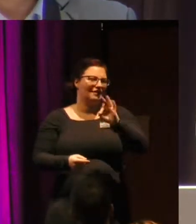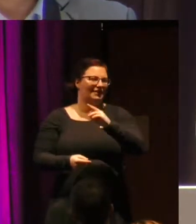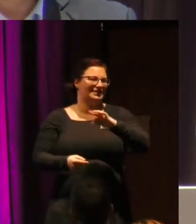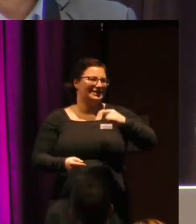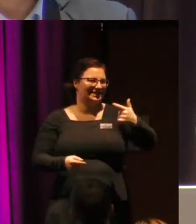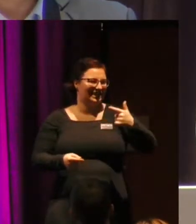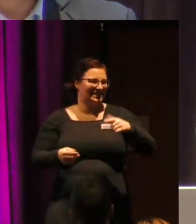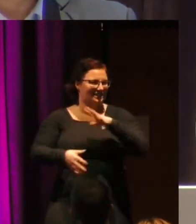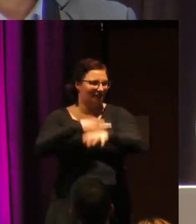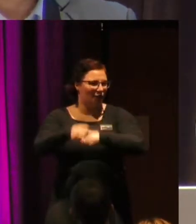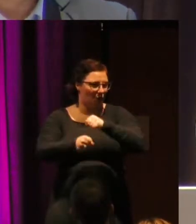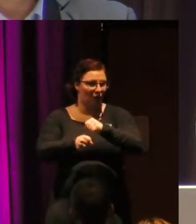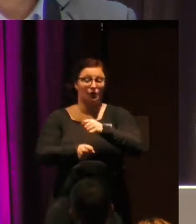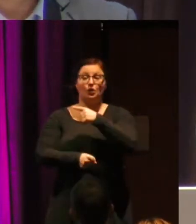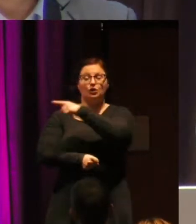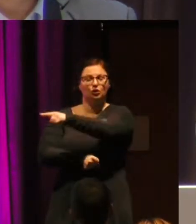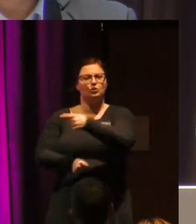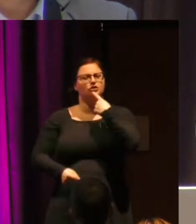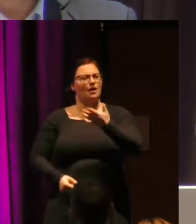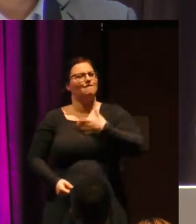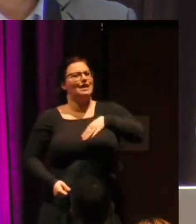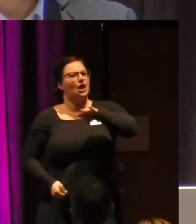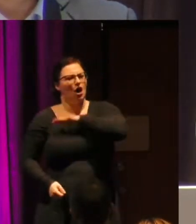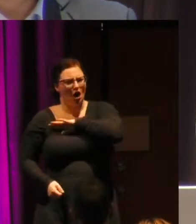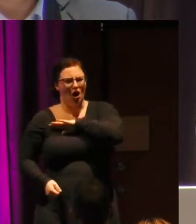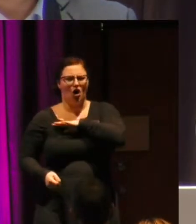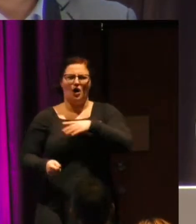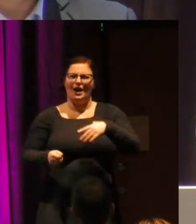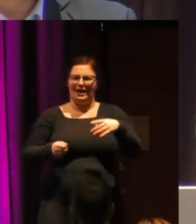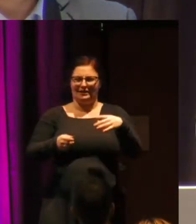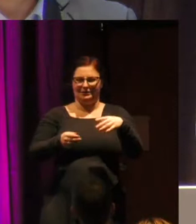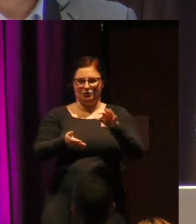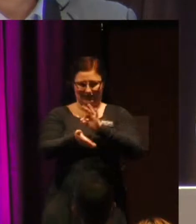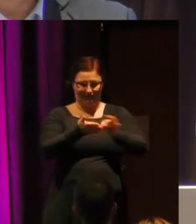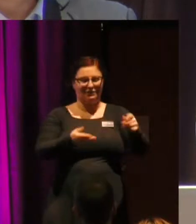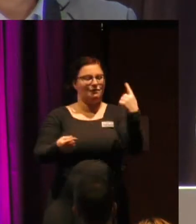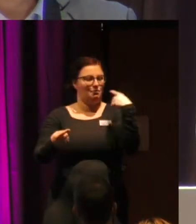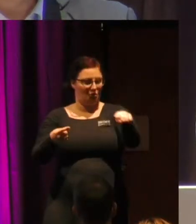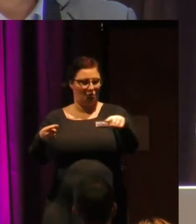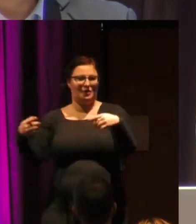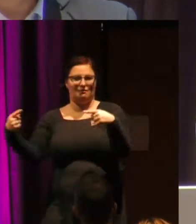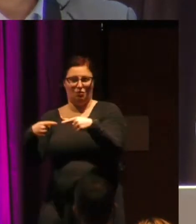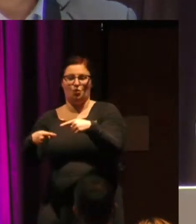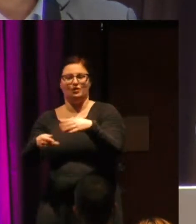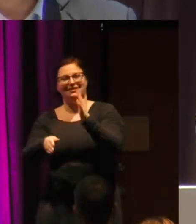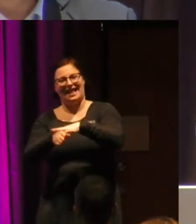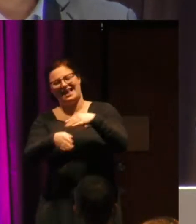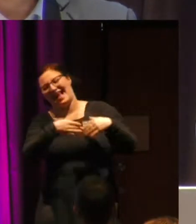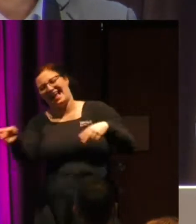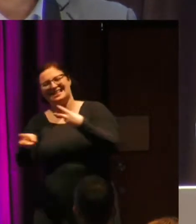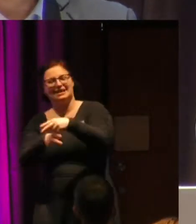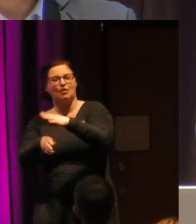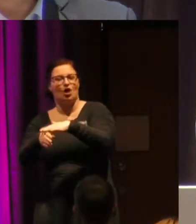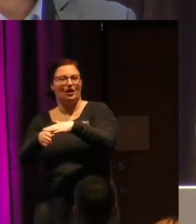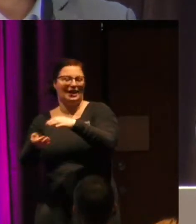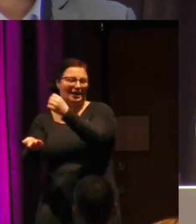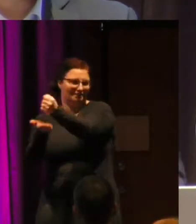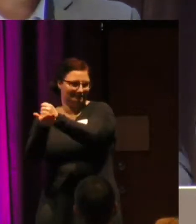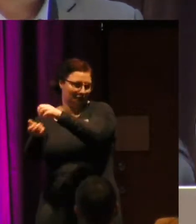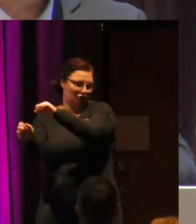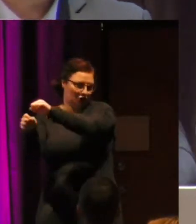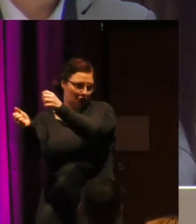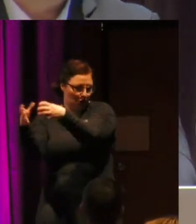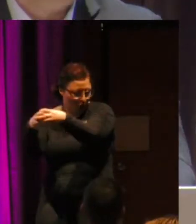called for a ban on far-right and Nazi groups in Europe. That's another level of, you